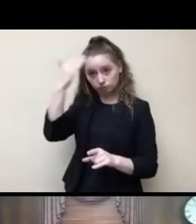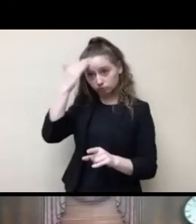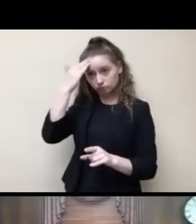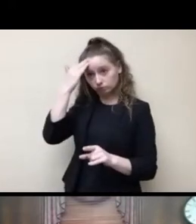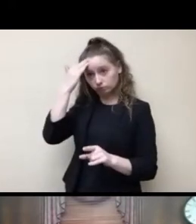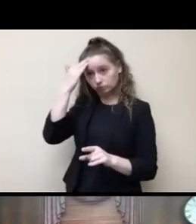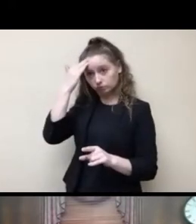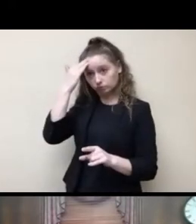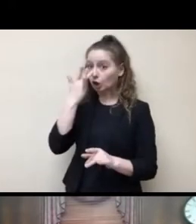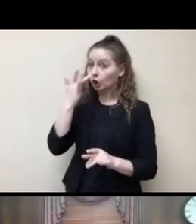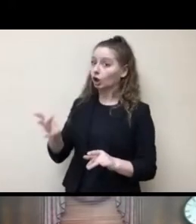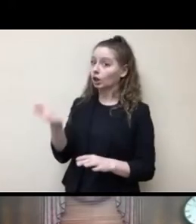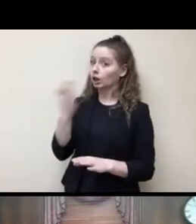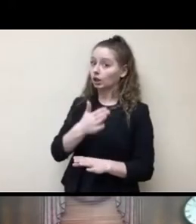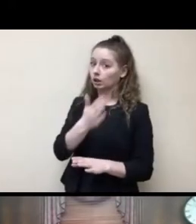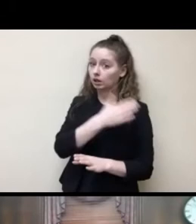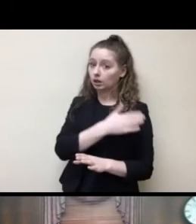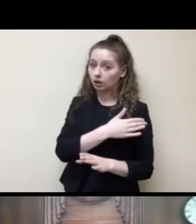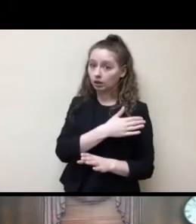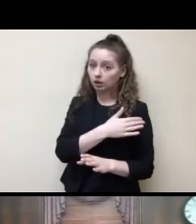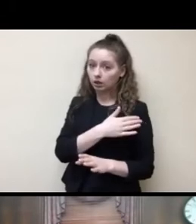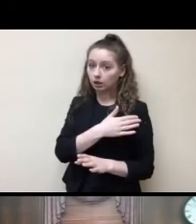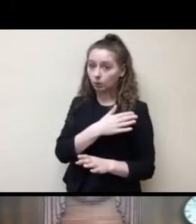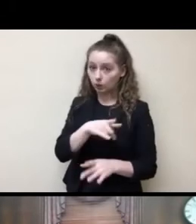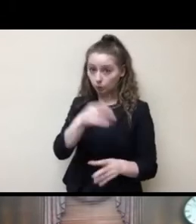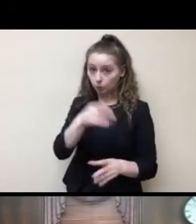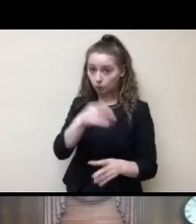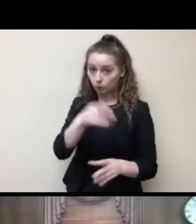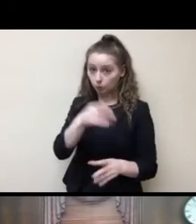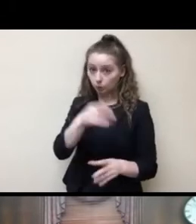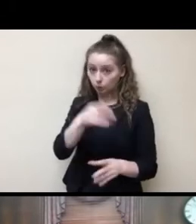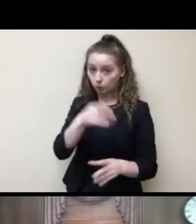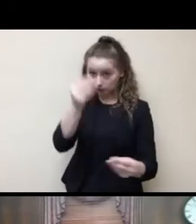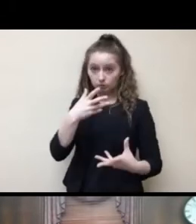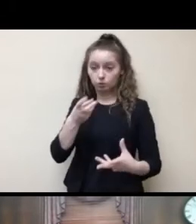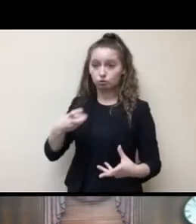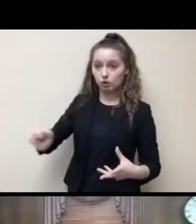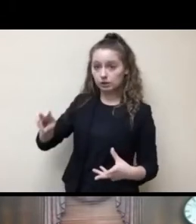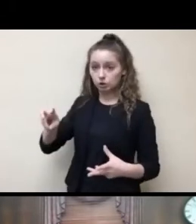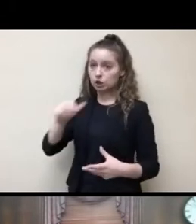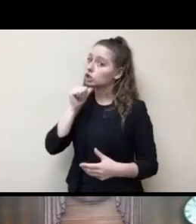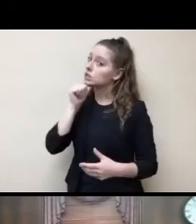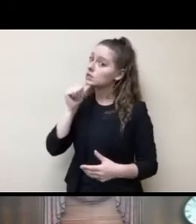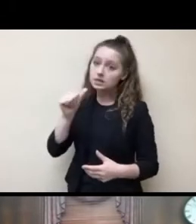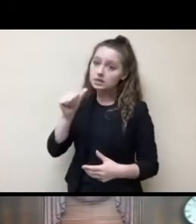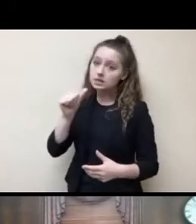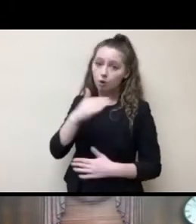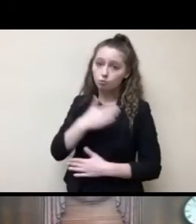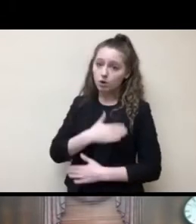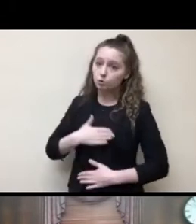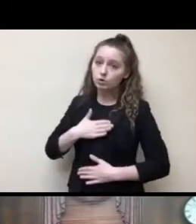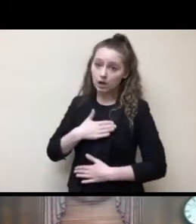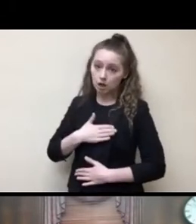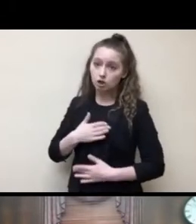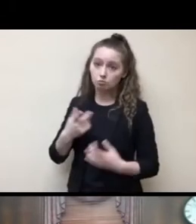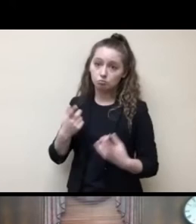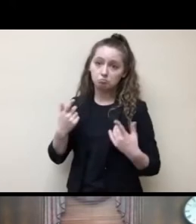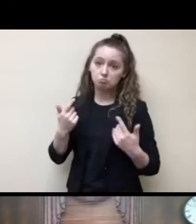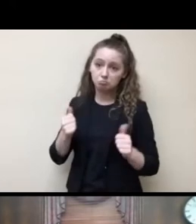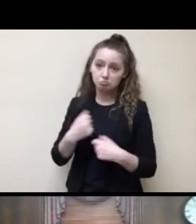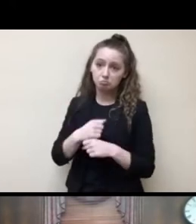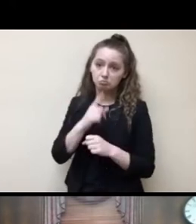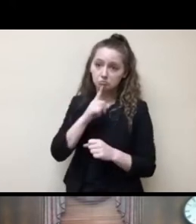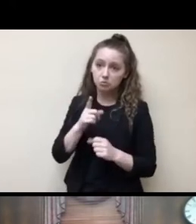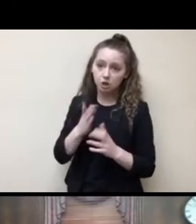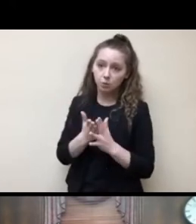we were informed that we were transportation, not recreation, and we're trying to make sure we go through the